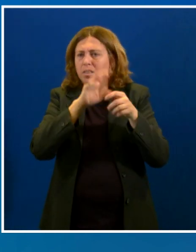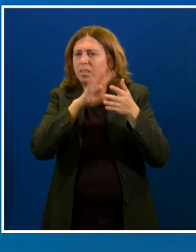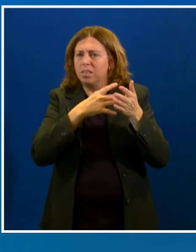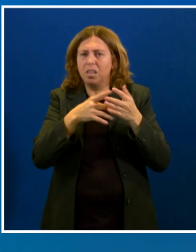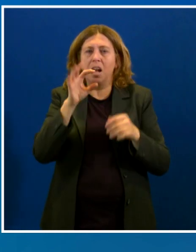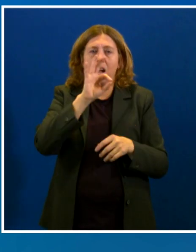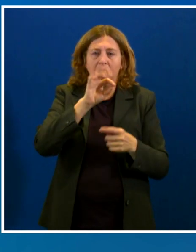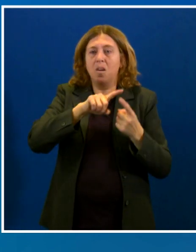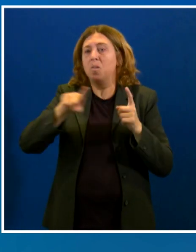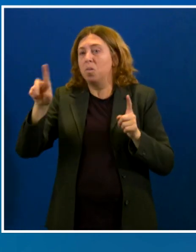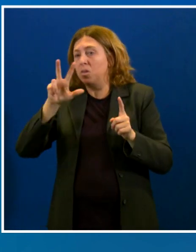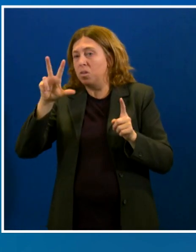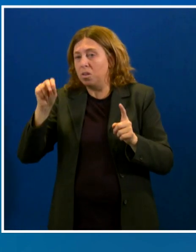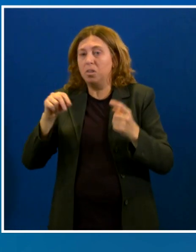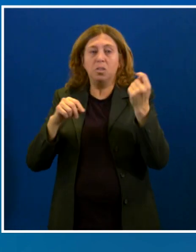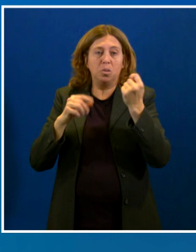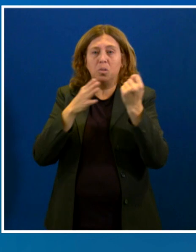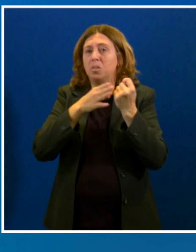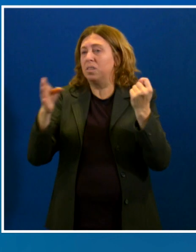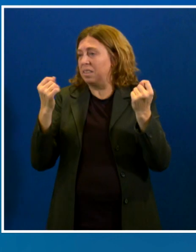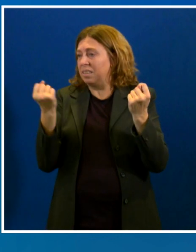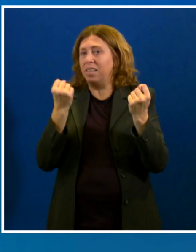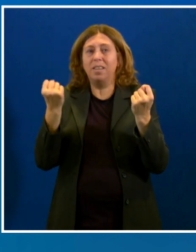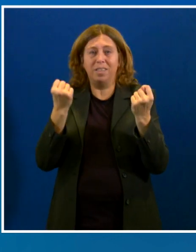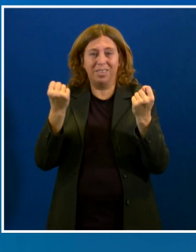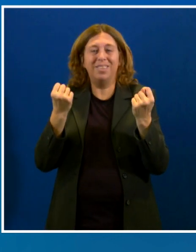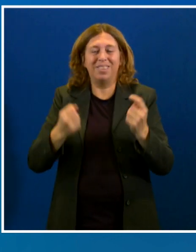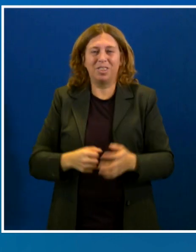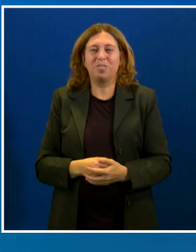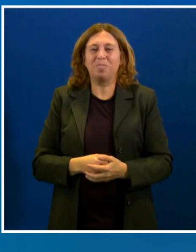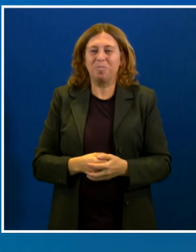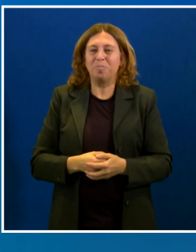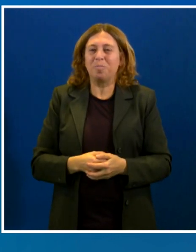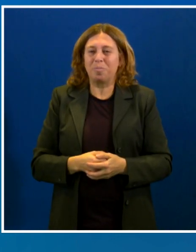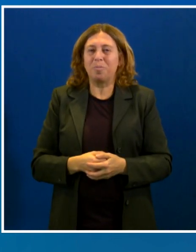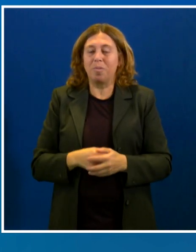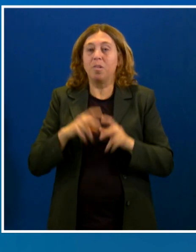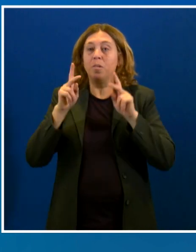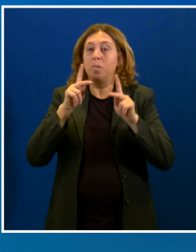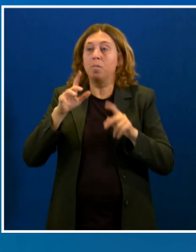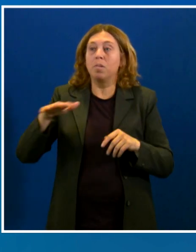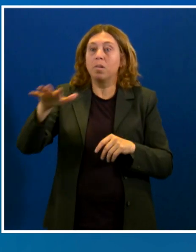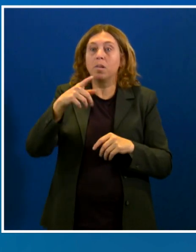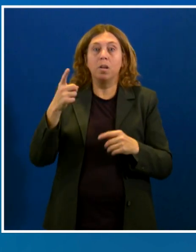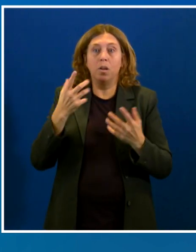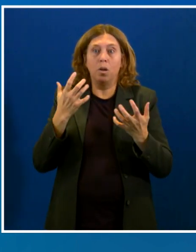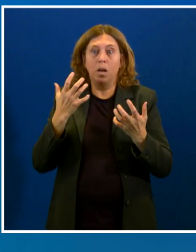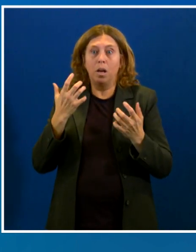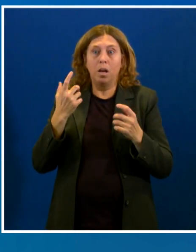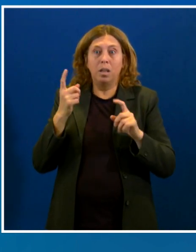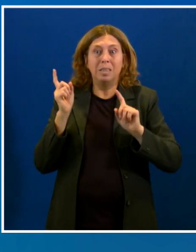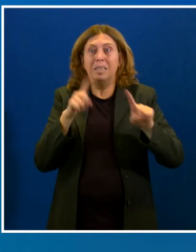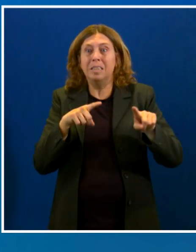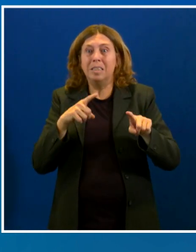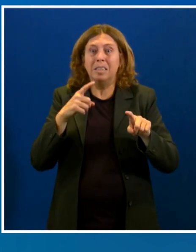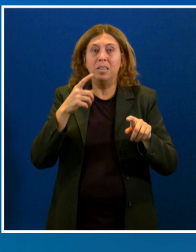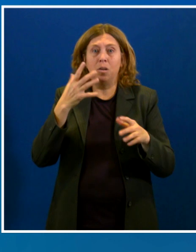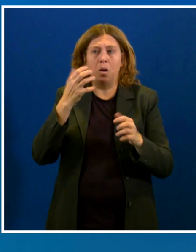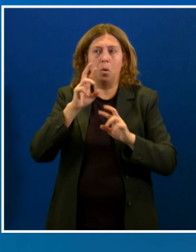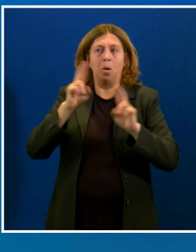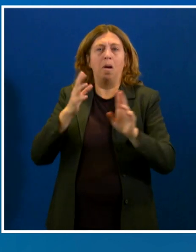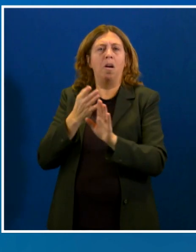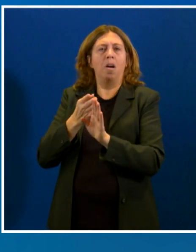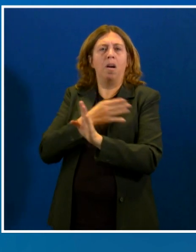Tuesday through Saturday. As demands have been high, pre-registration is highly recommended to save yourself some